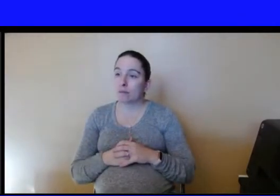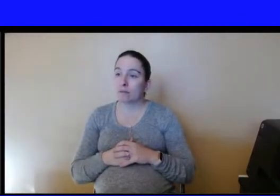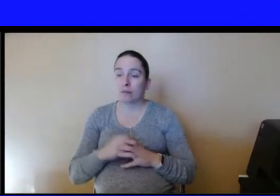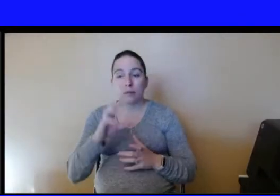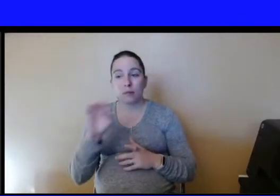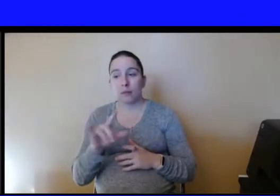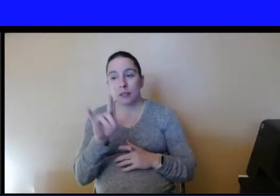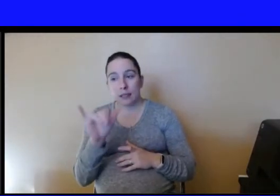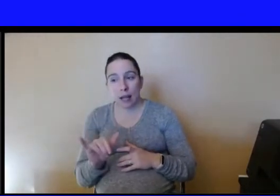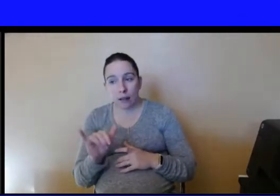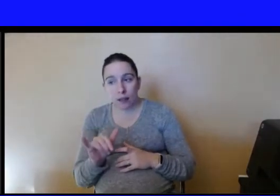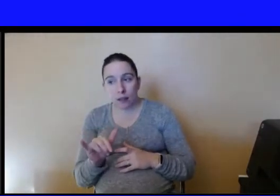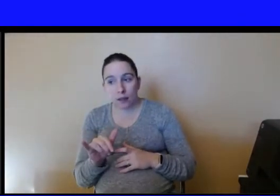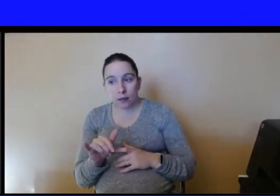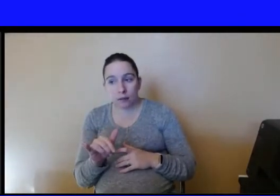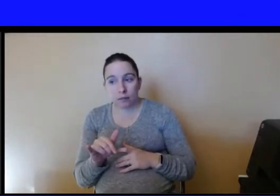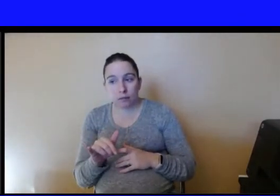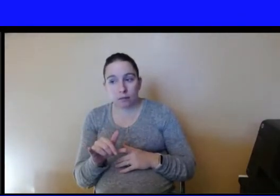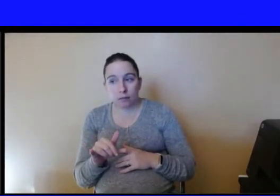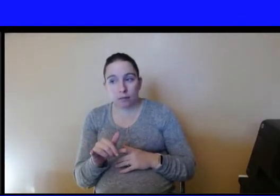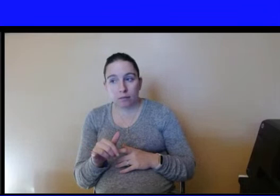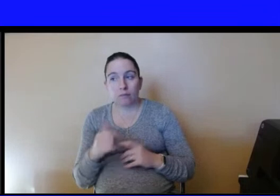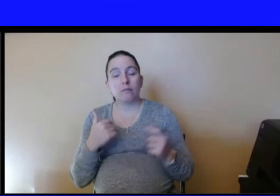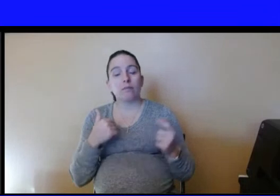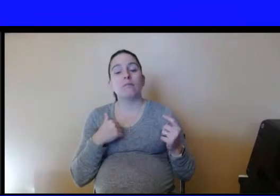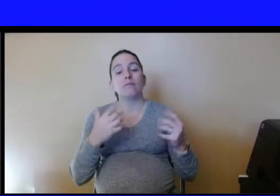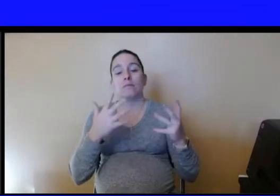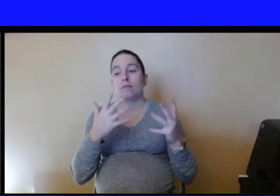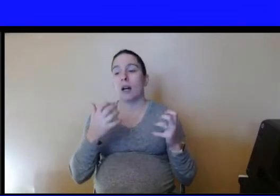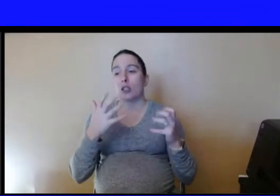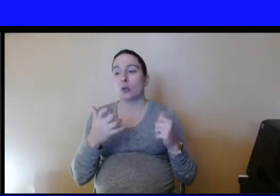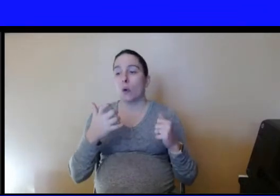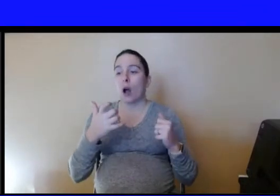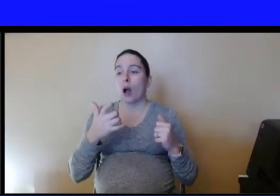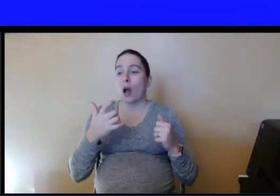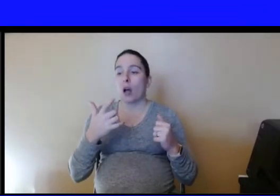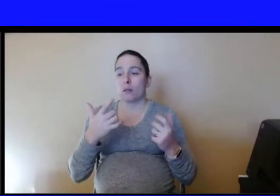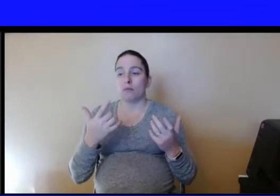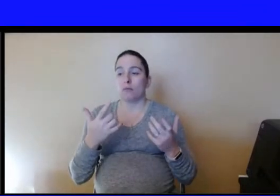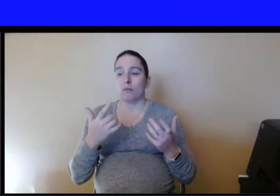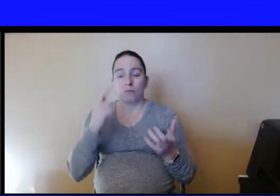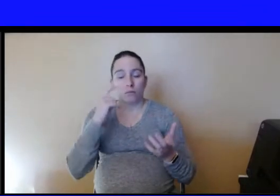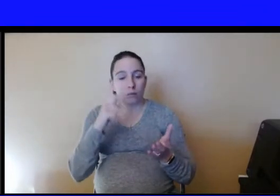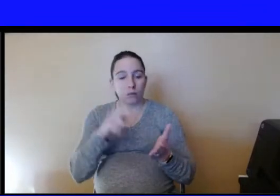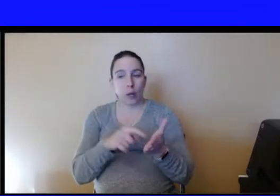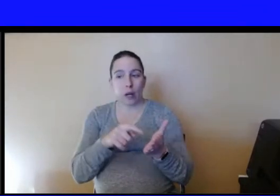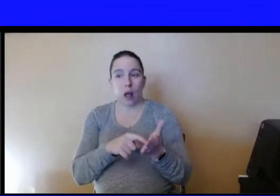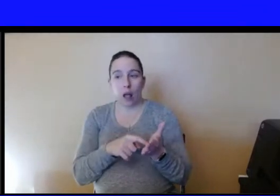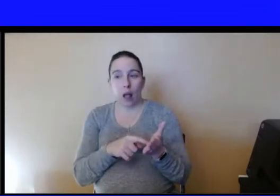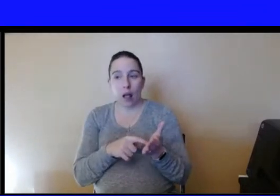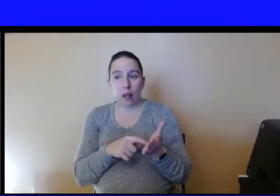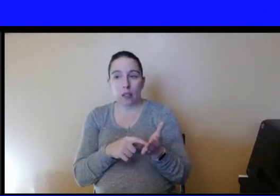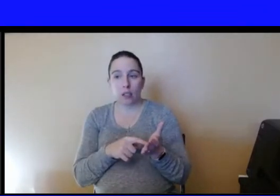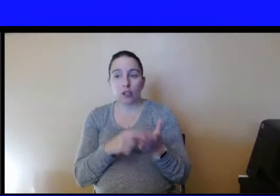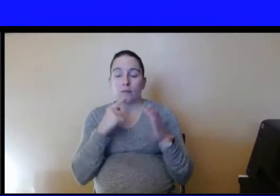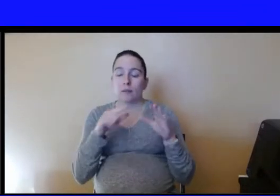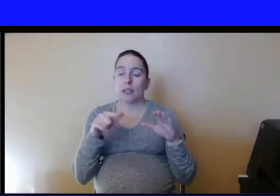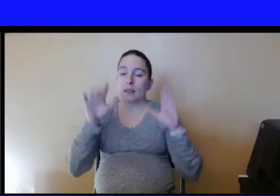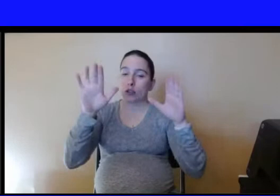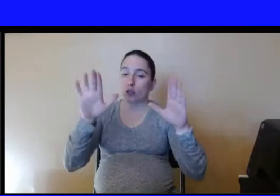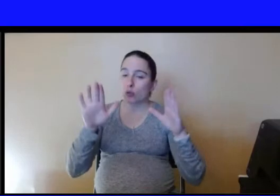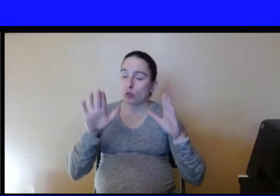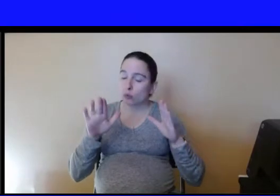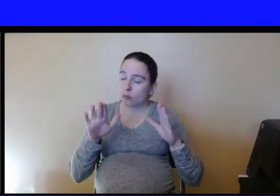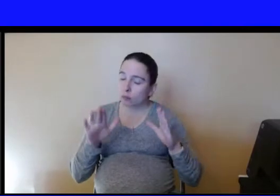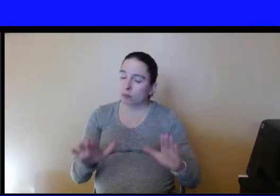on. So they didn't cut corners in any way. I also want to thank Dr.